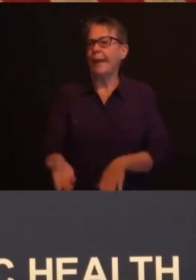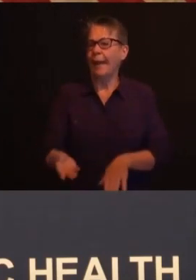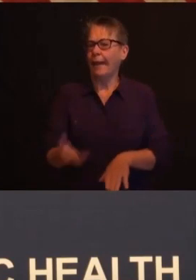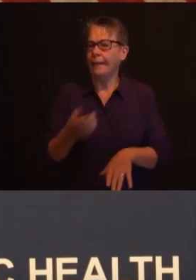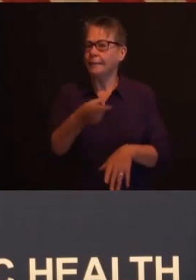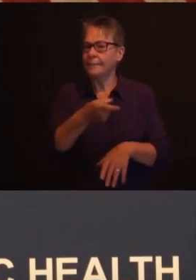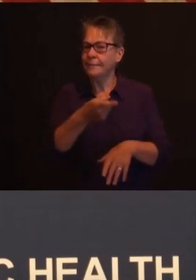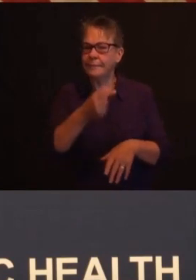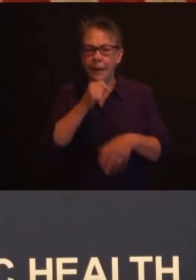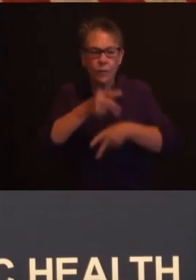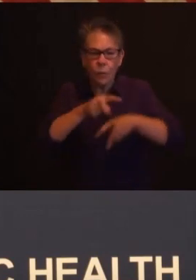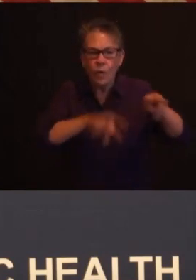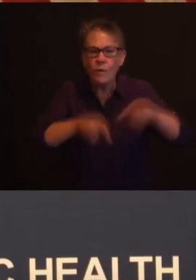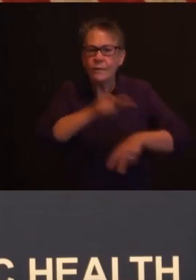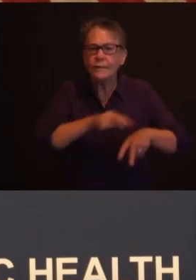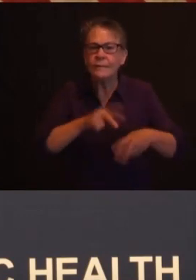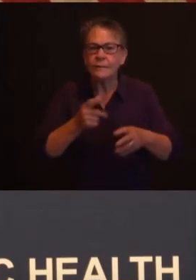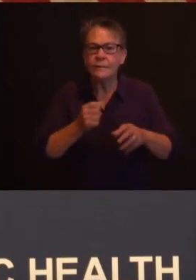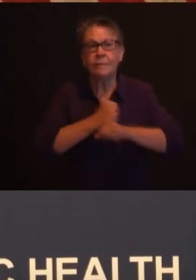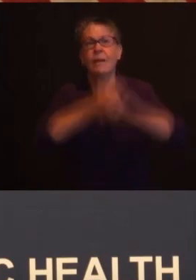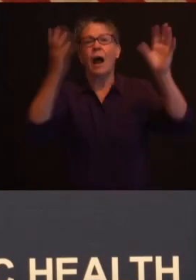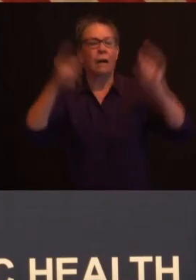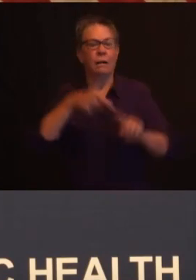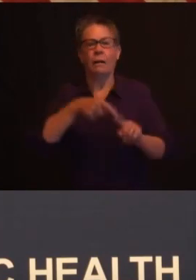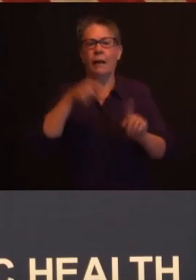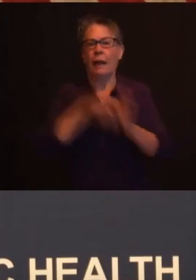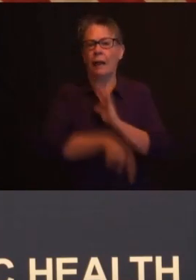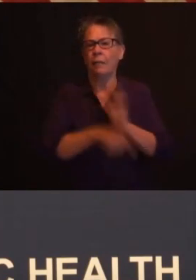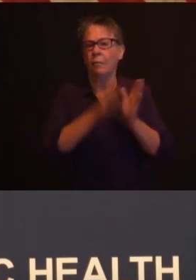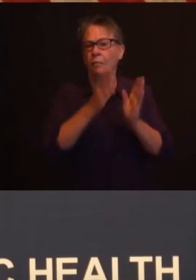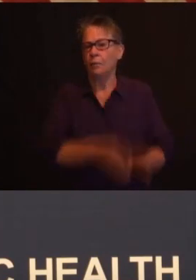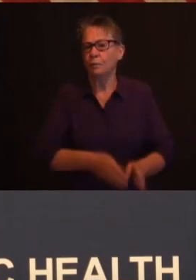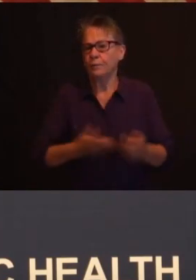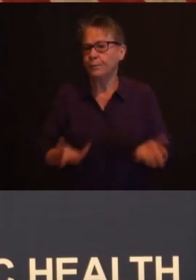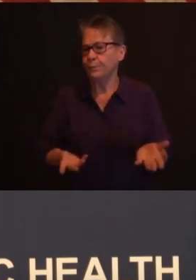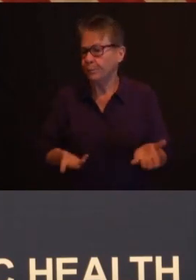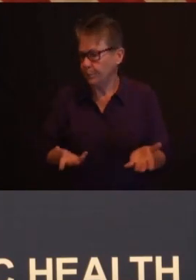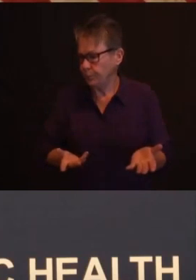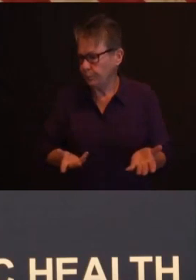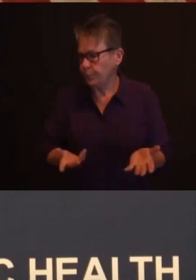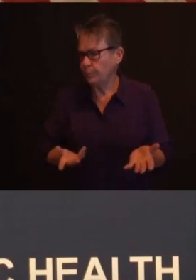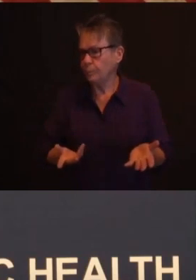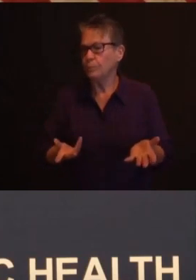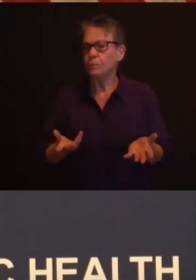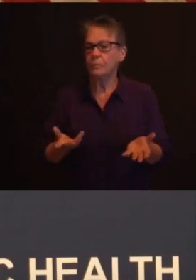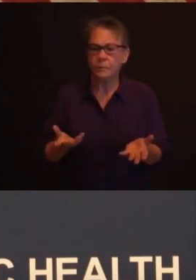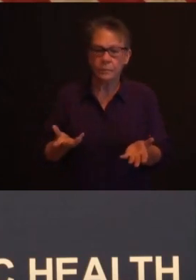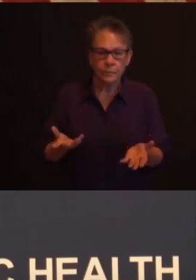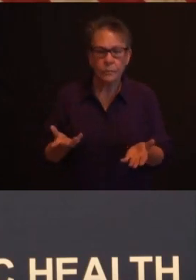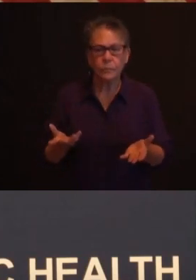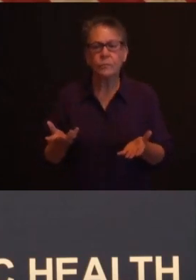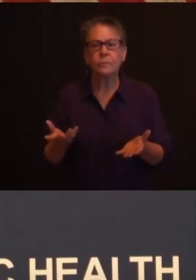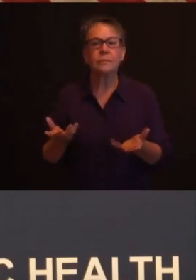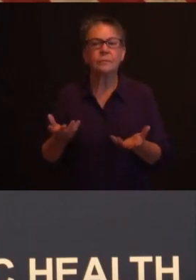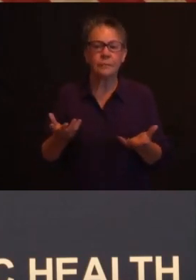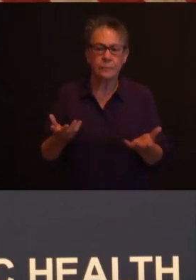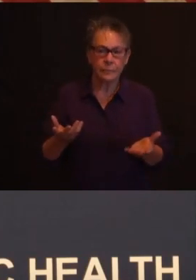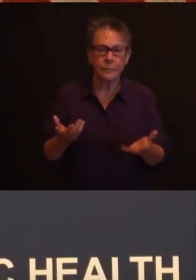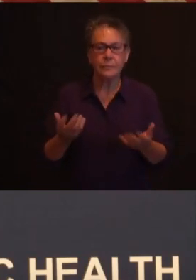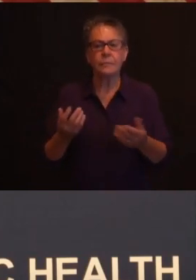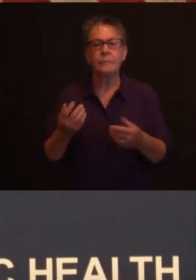With regards to traffic, sadly, I report that we had 6 fatal motor vehicle crashes between Friday and